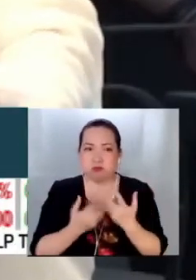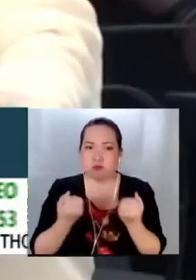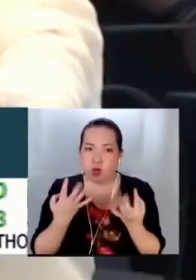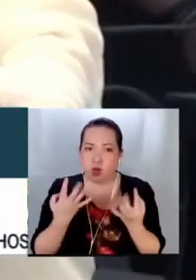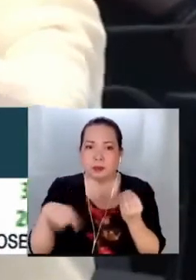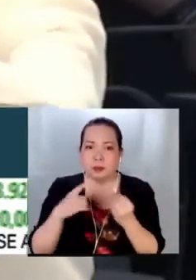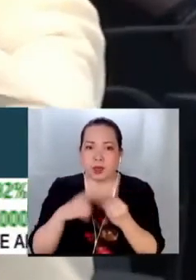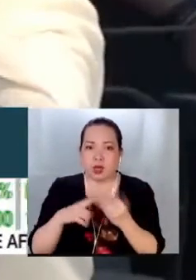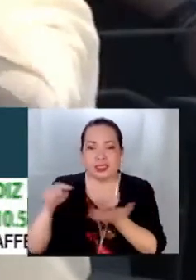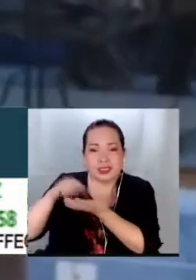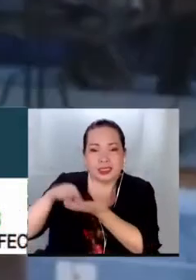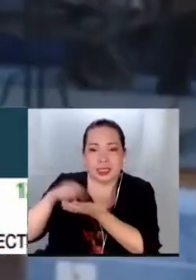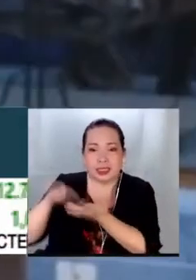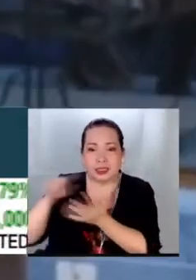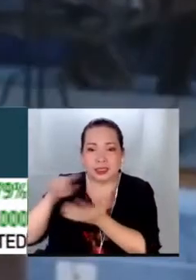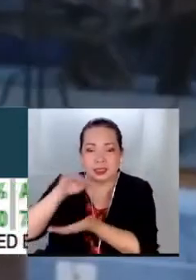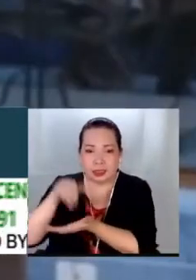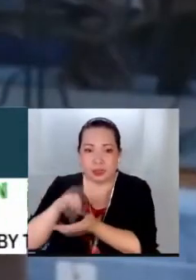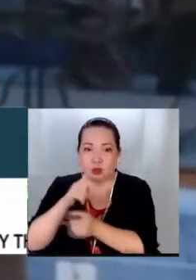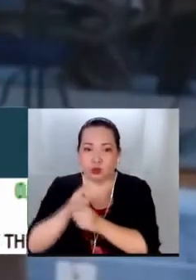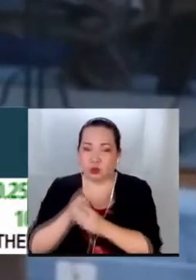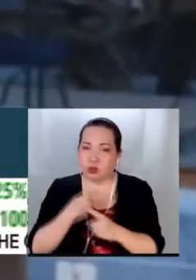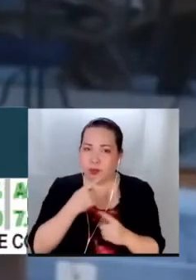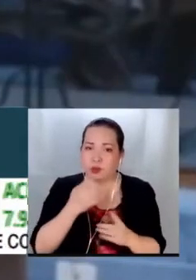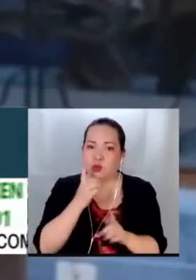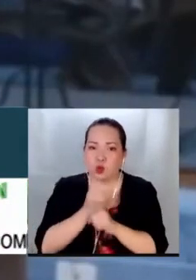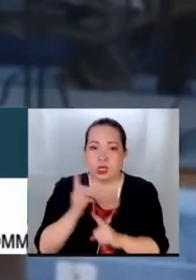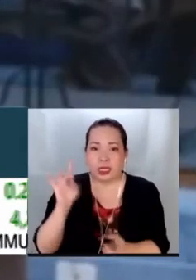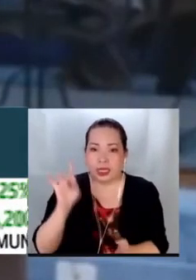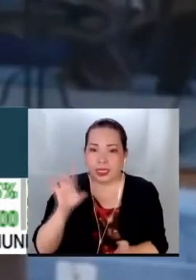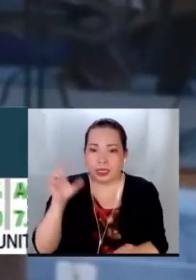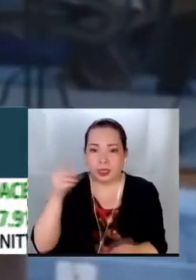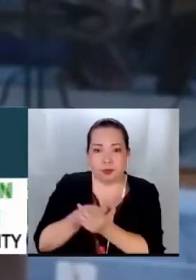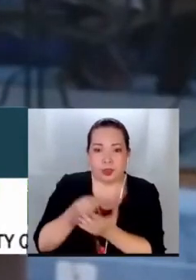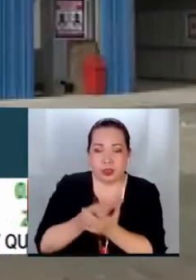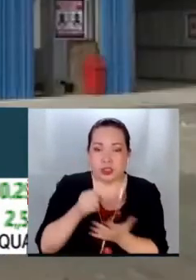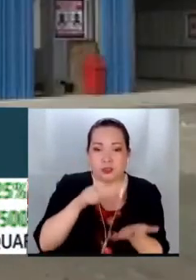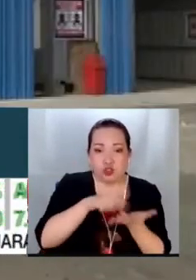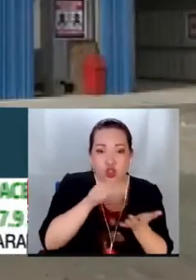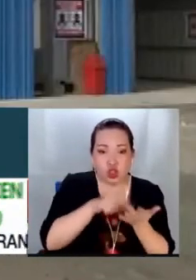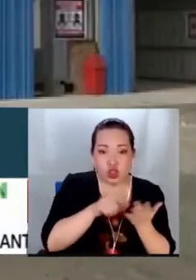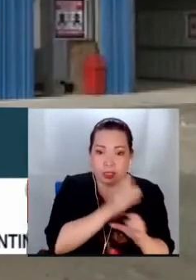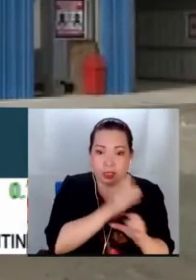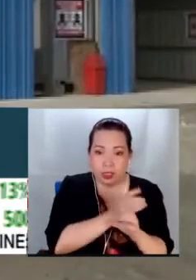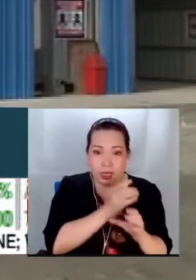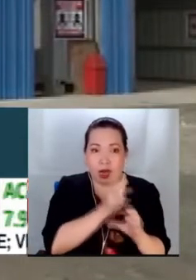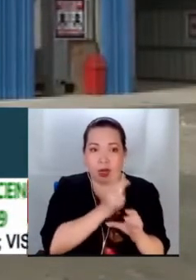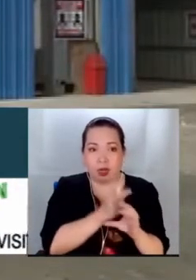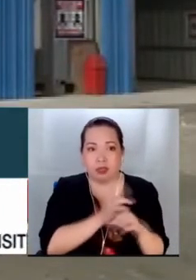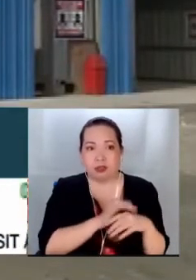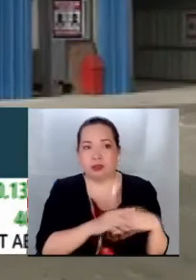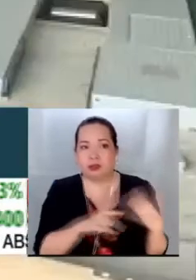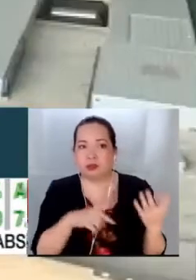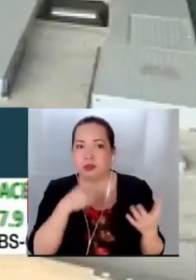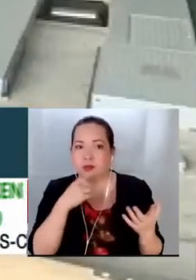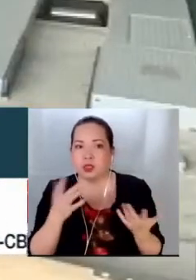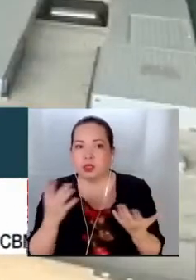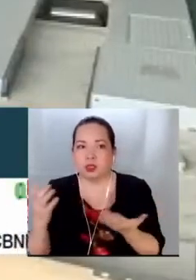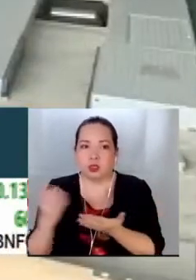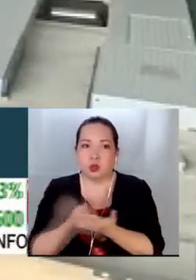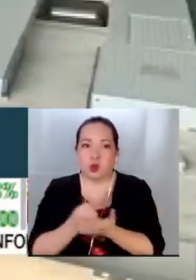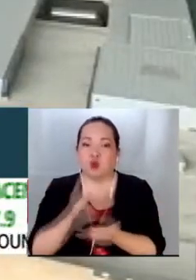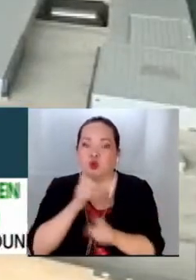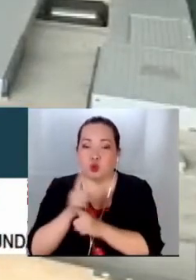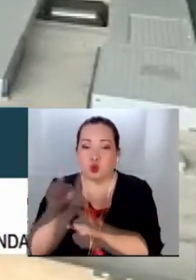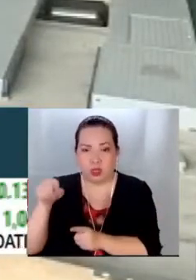which charge up to 800 pesos per inspection. PMVICs collect 1,800 pesos for each vehicle